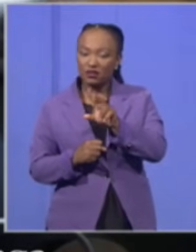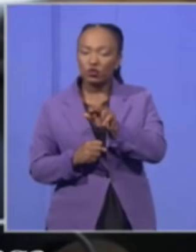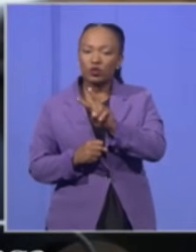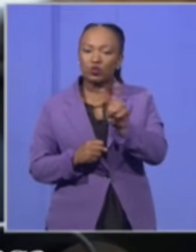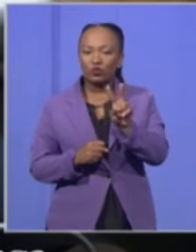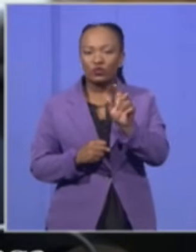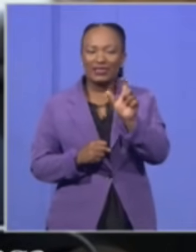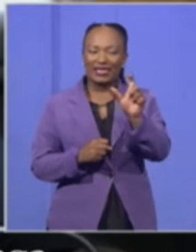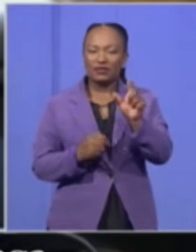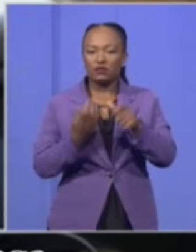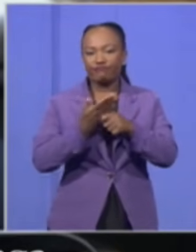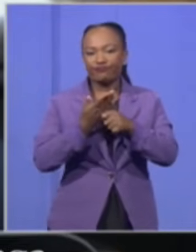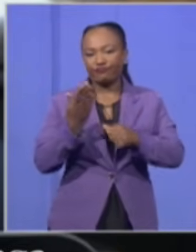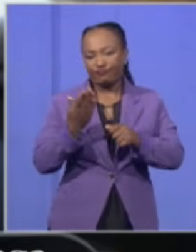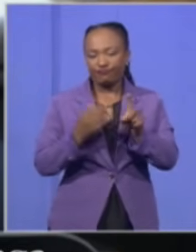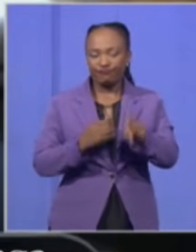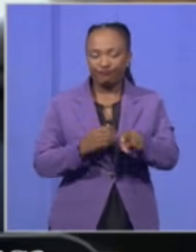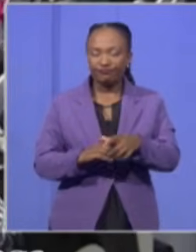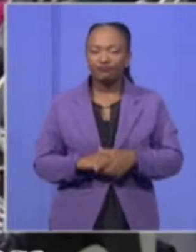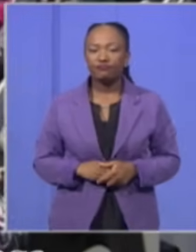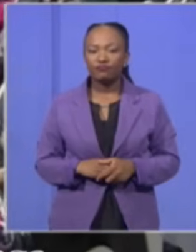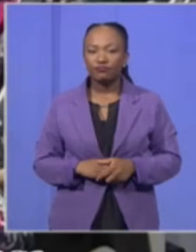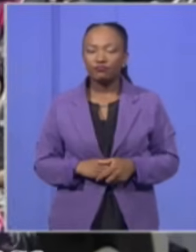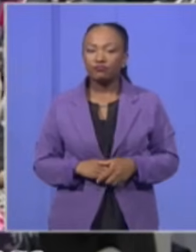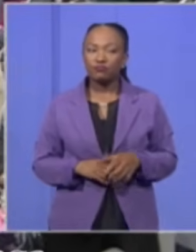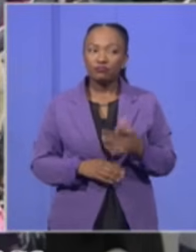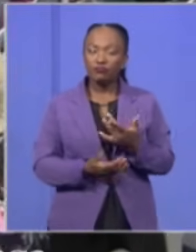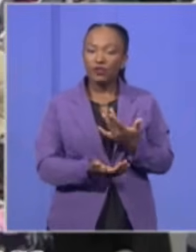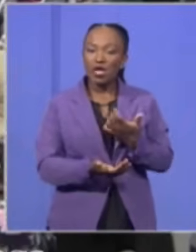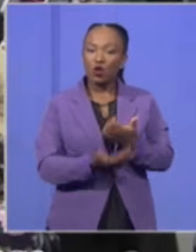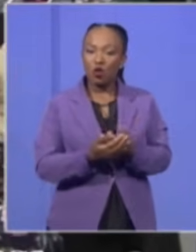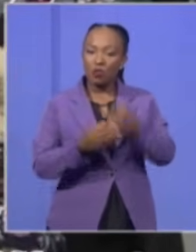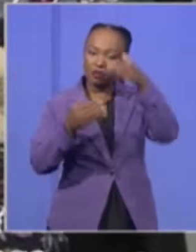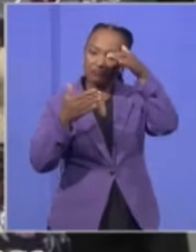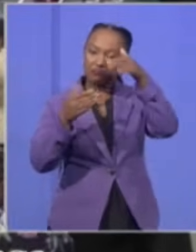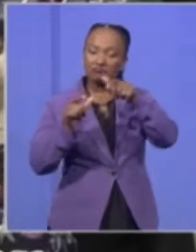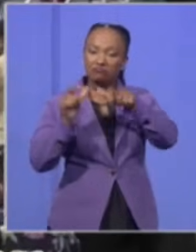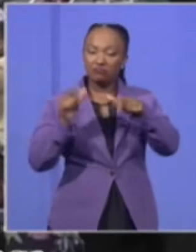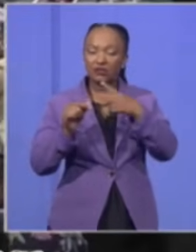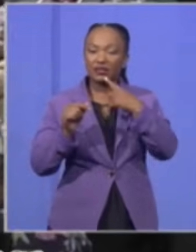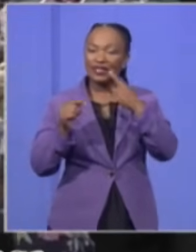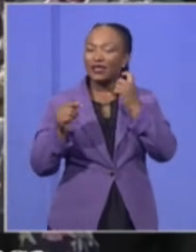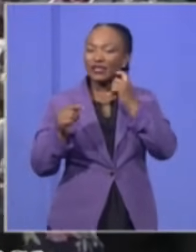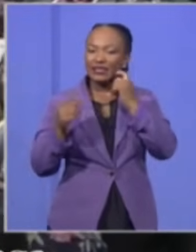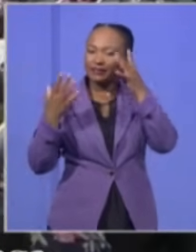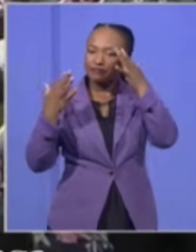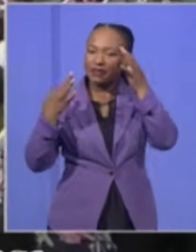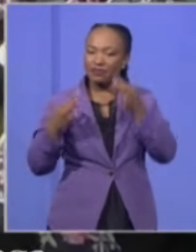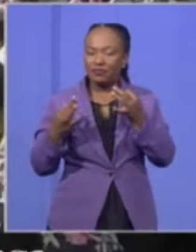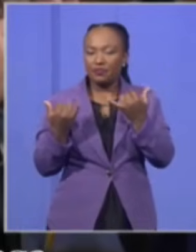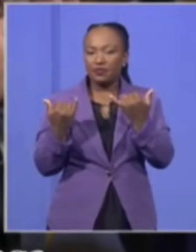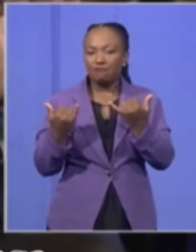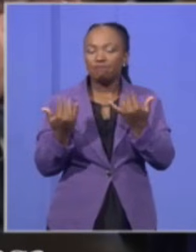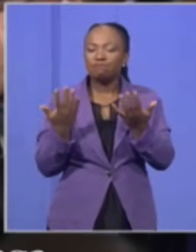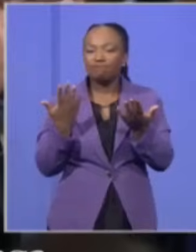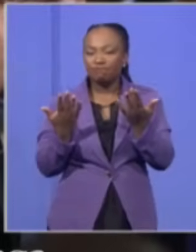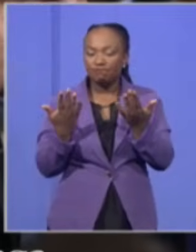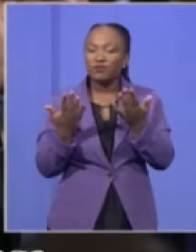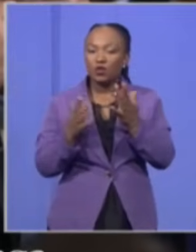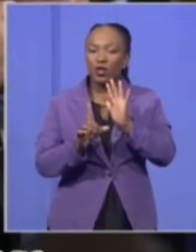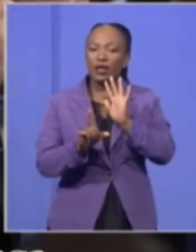revenue. Ditsebi tša merero ya ekonomi di dumela gore ga se wa ba bonolo go fitlhelela sephetho sa lehono ka gona seo se ka ba le